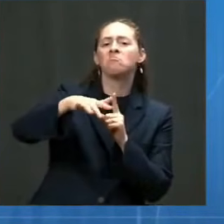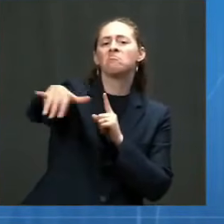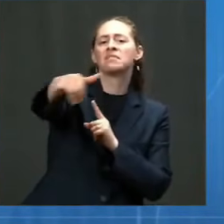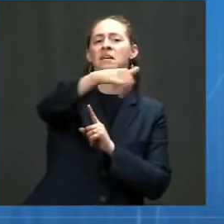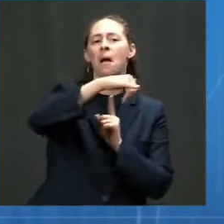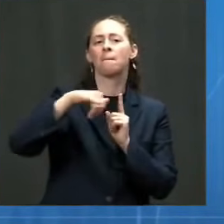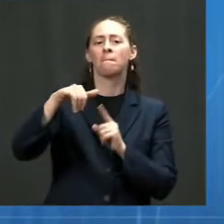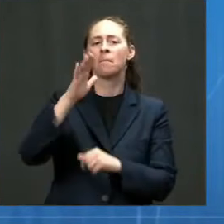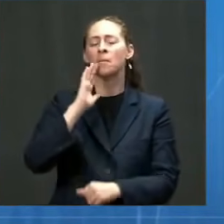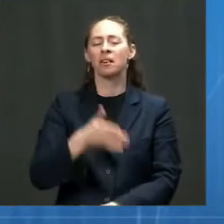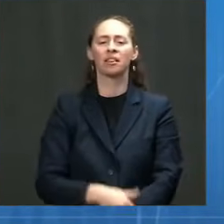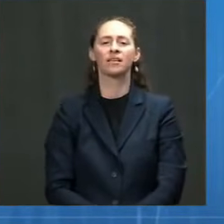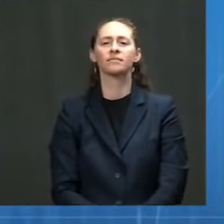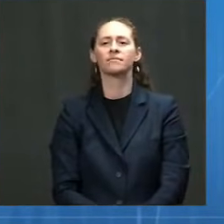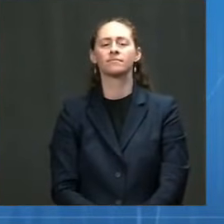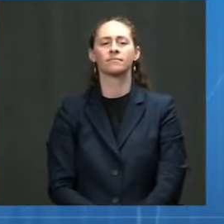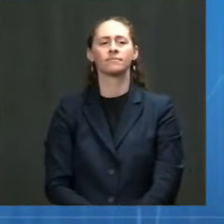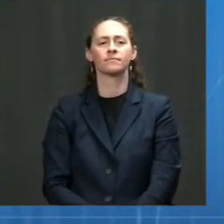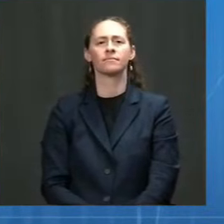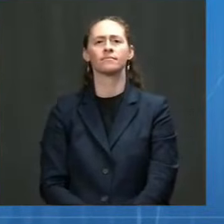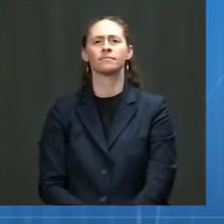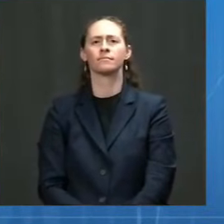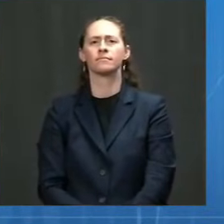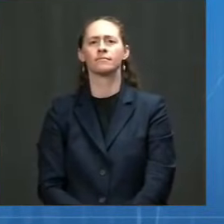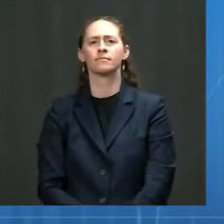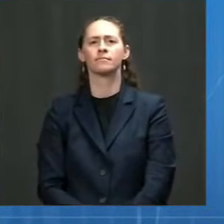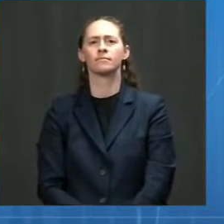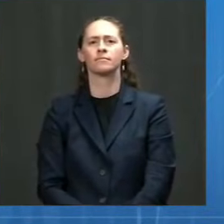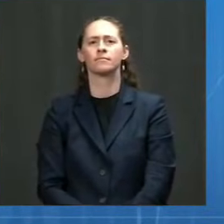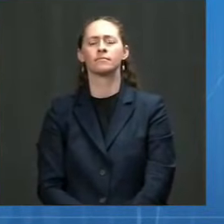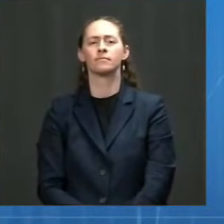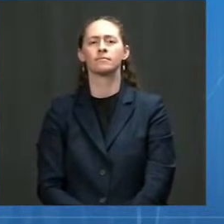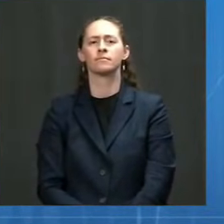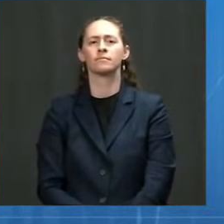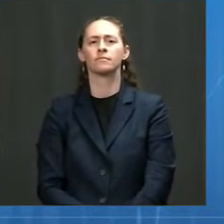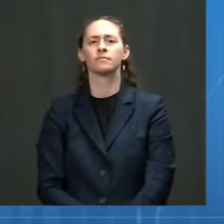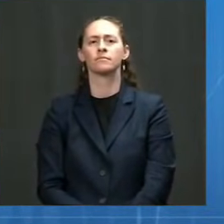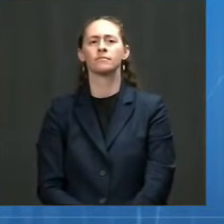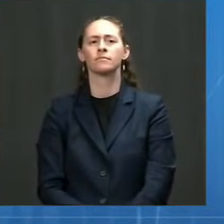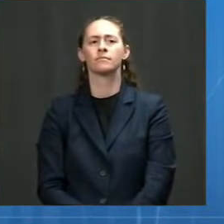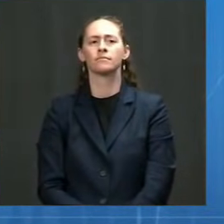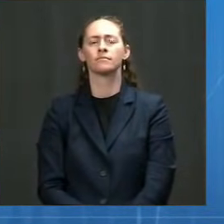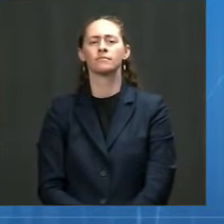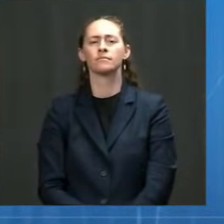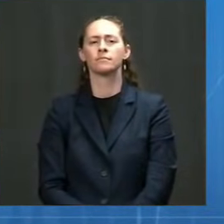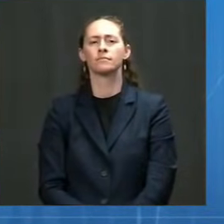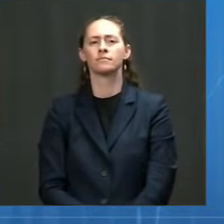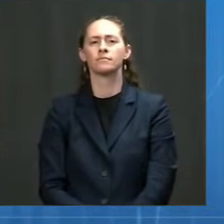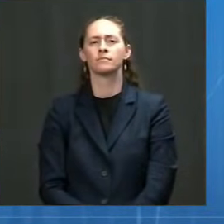Next question. Maureen Grappi at USA Today.